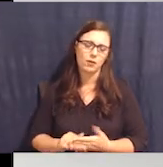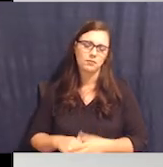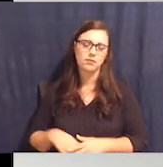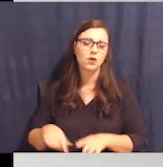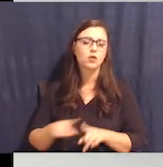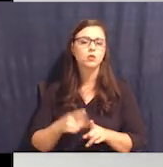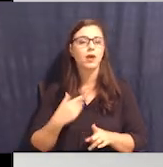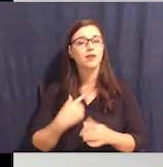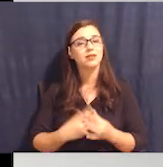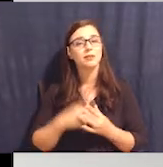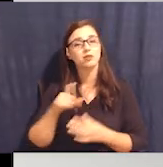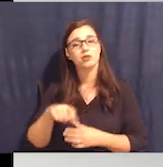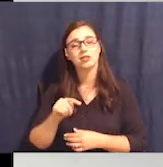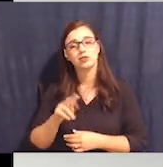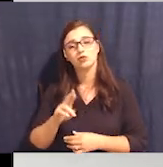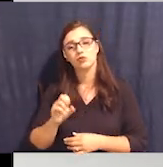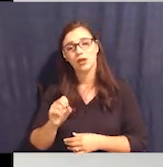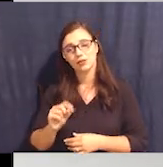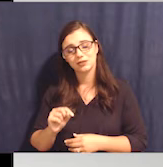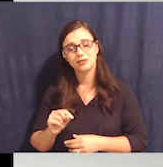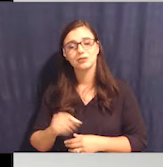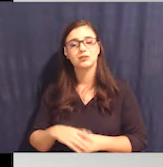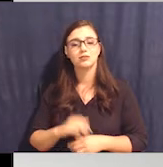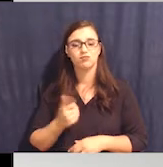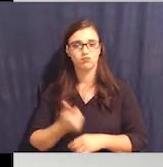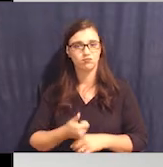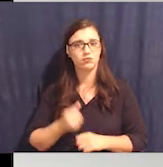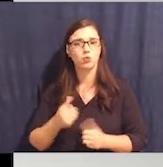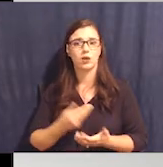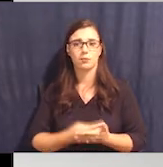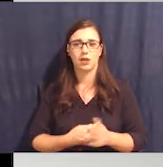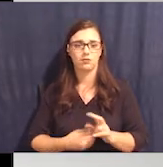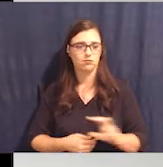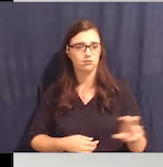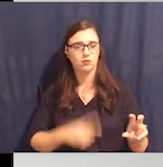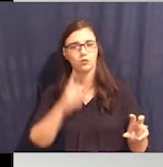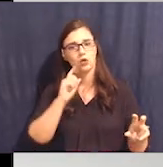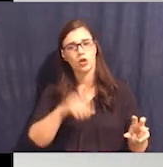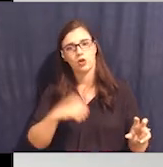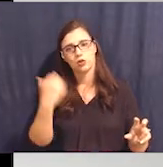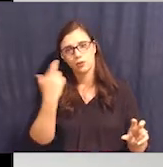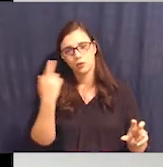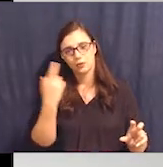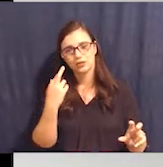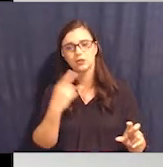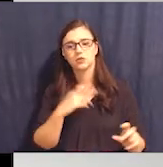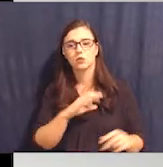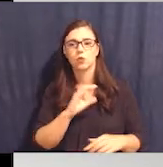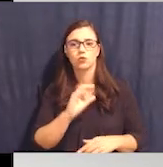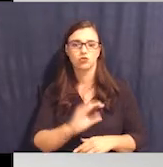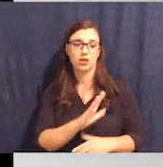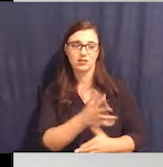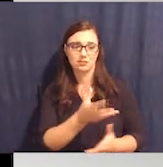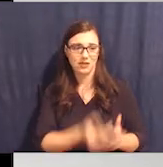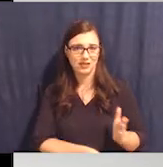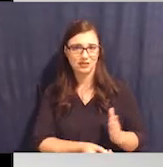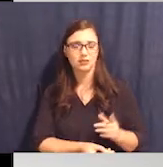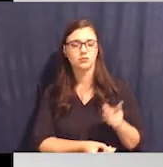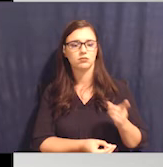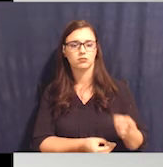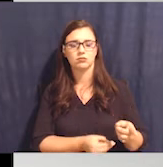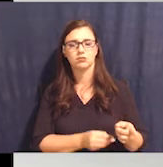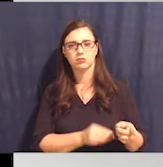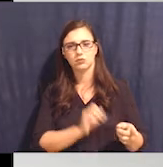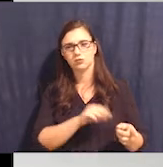account. You also have a special needs trust where you can put that money for other purposes, or at the child's